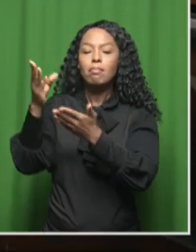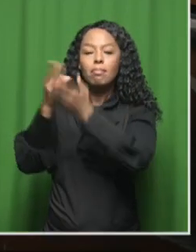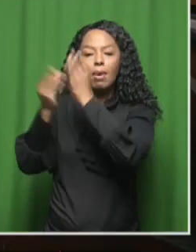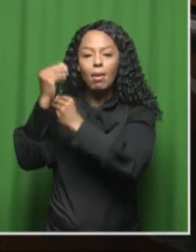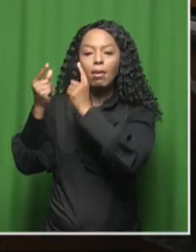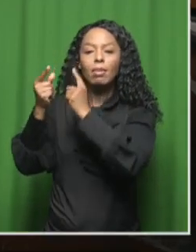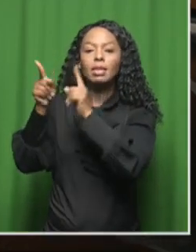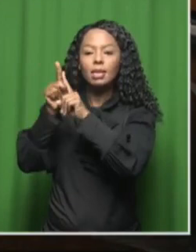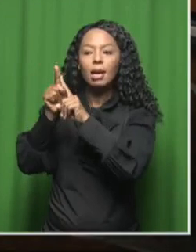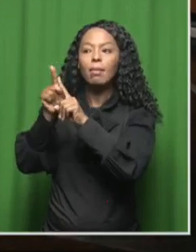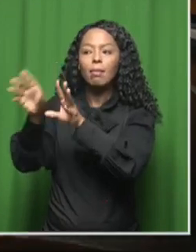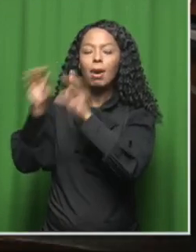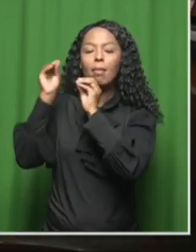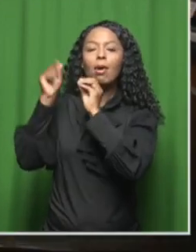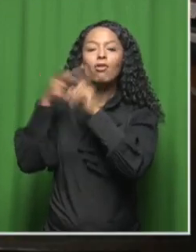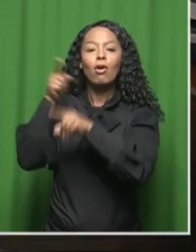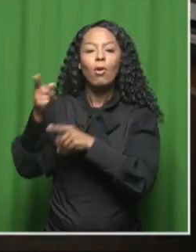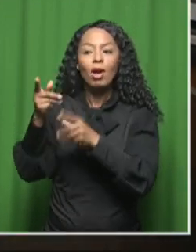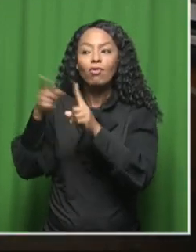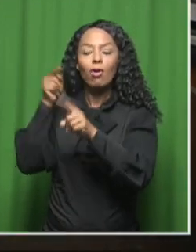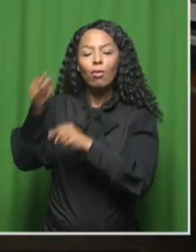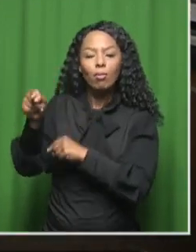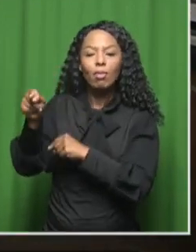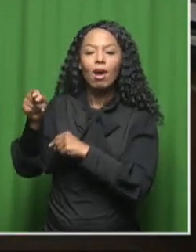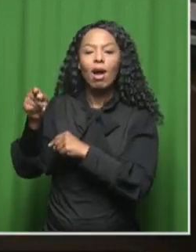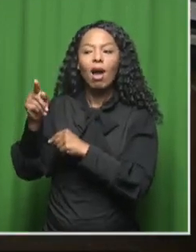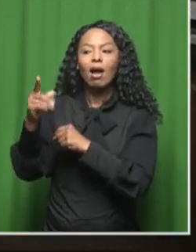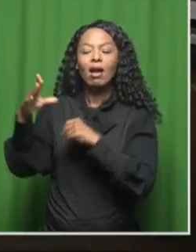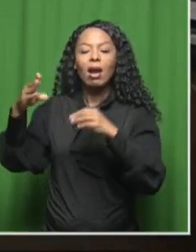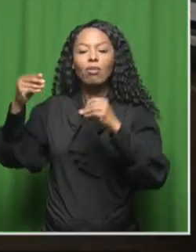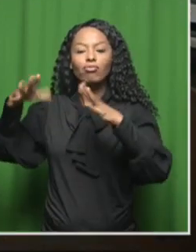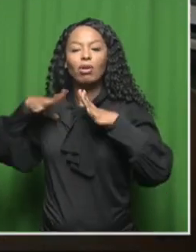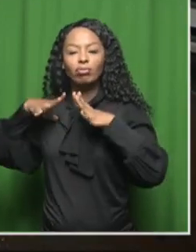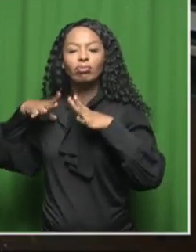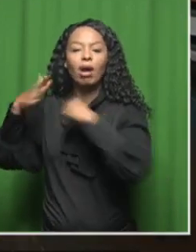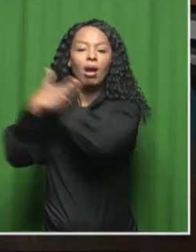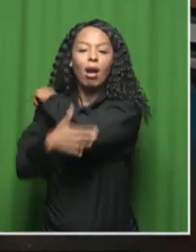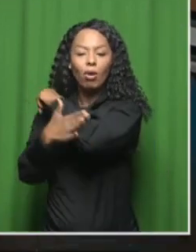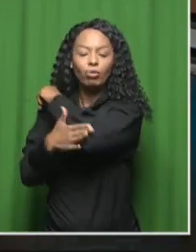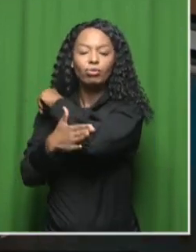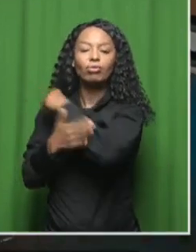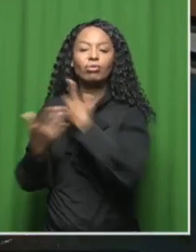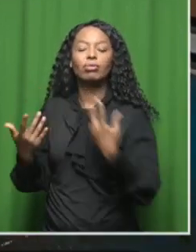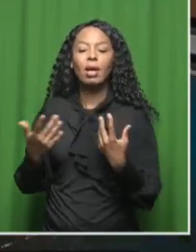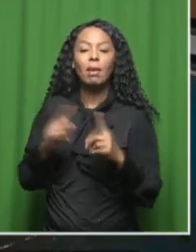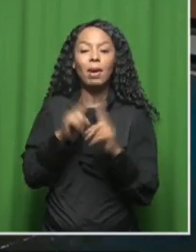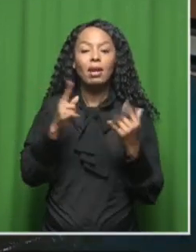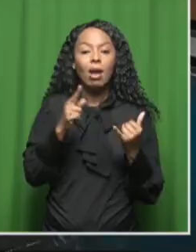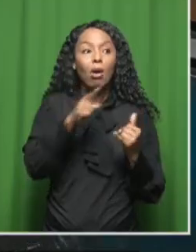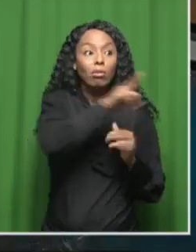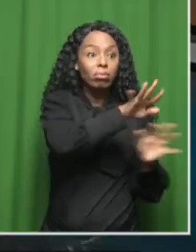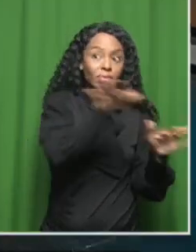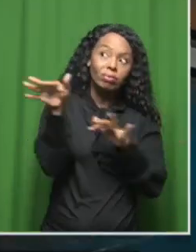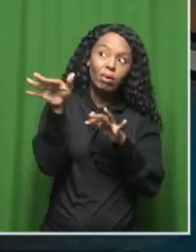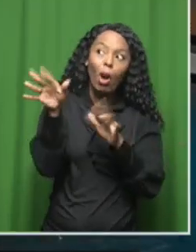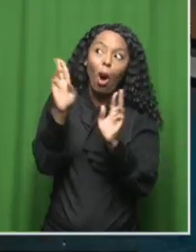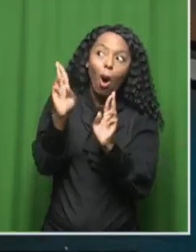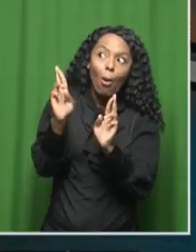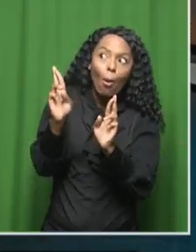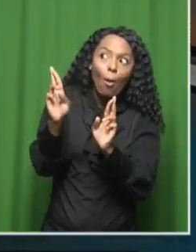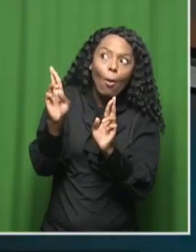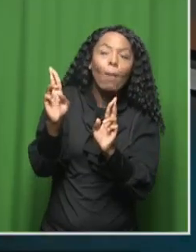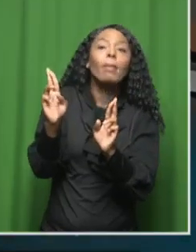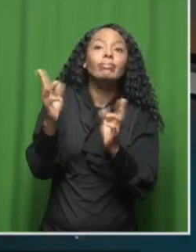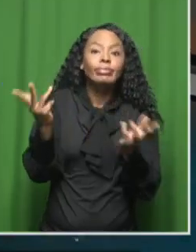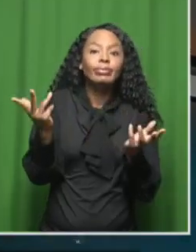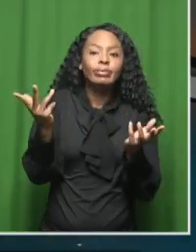going to work? And this is one of the biggest issues that they're hoping to get out of this. But then again, as you say, is this conference